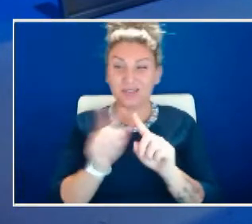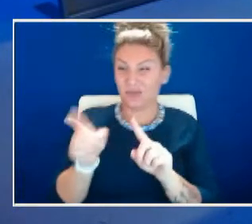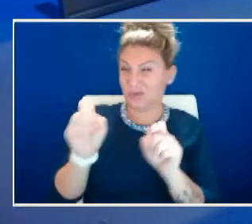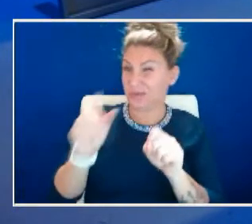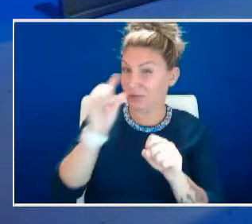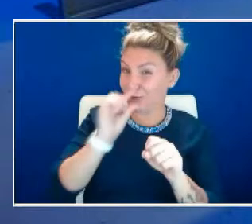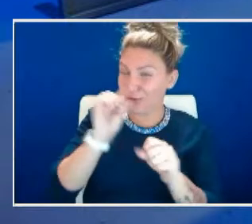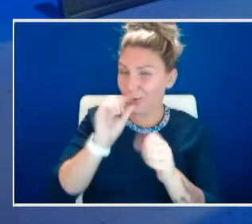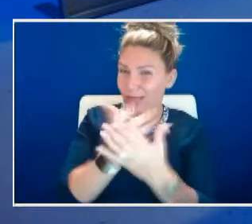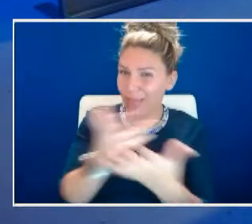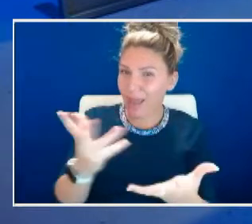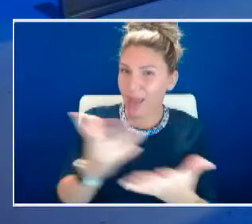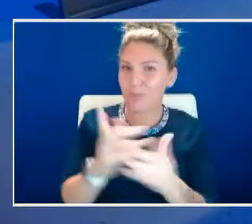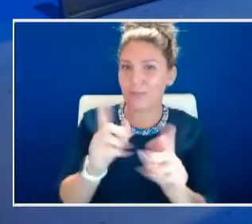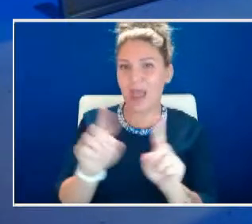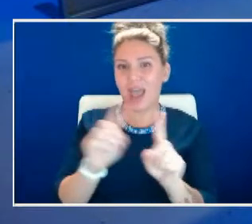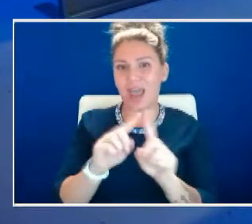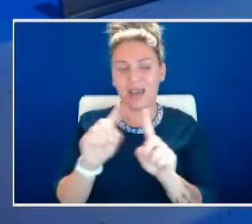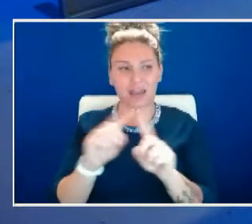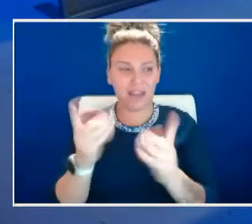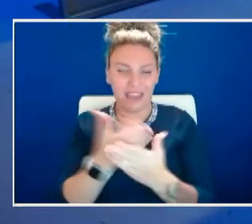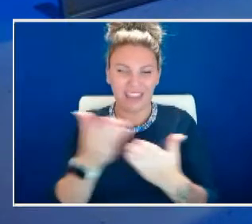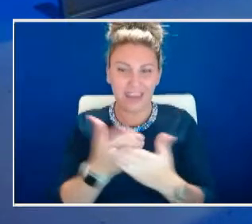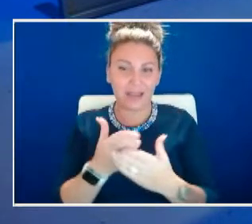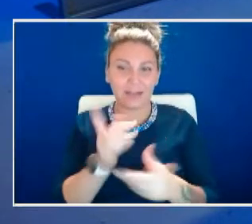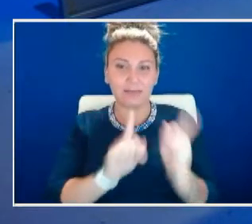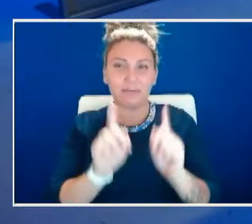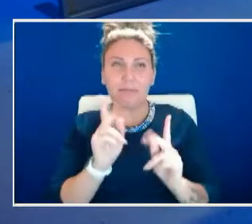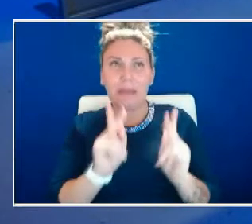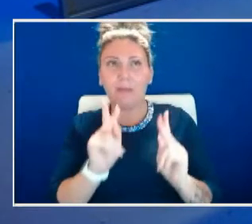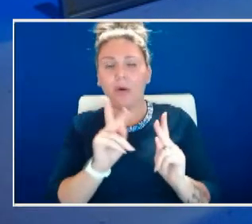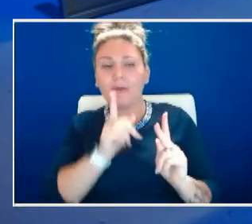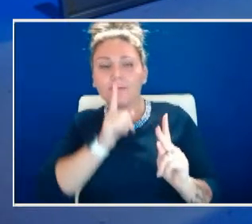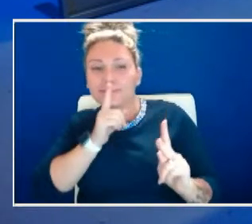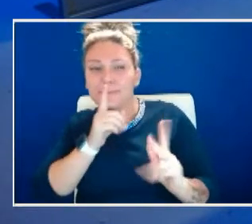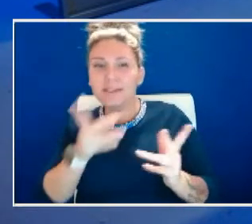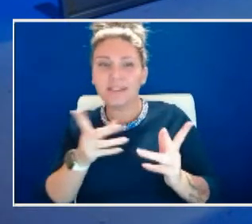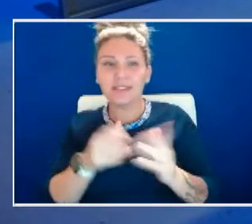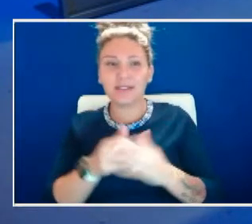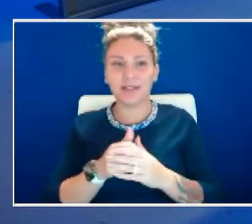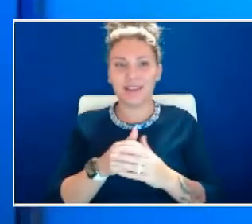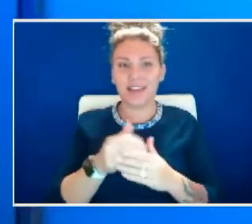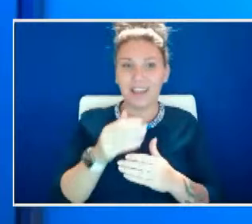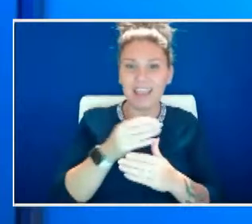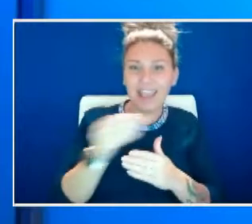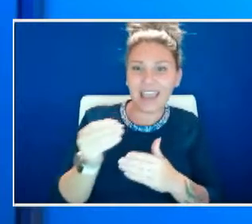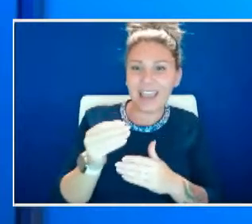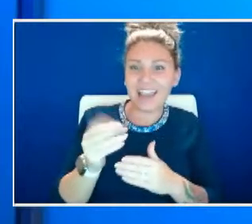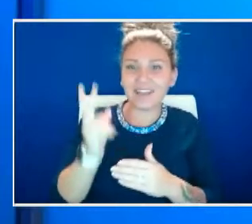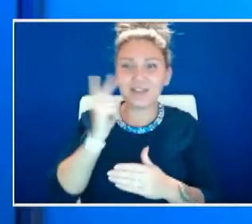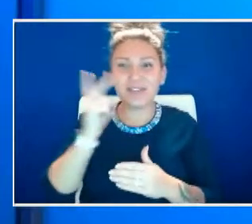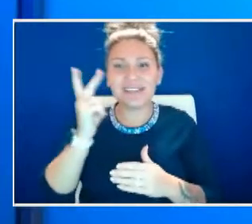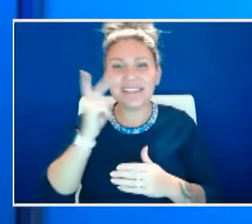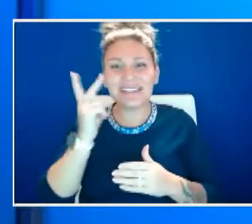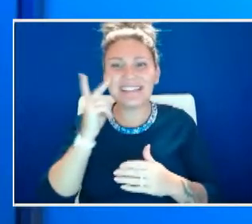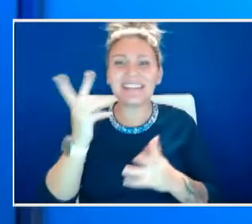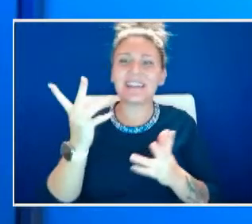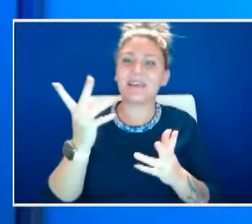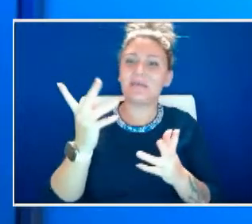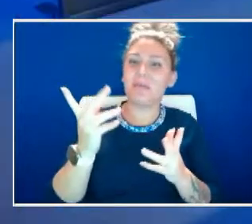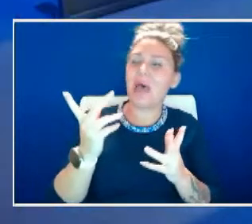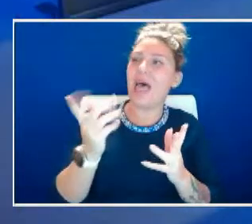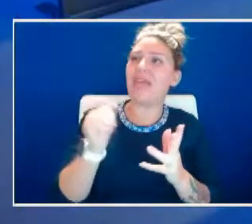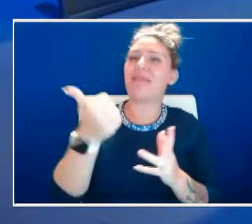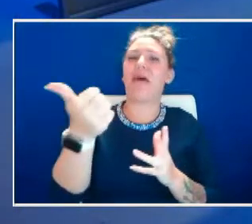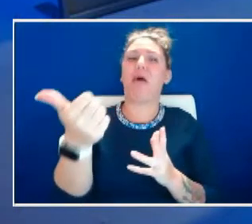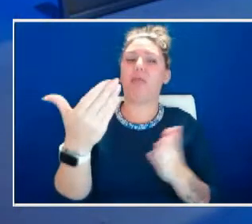the ins and outs, the things that we don't talk about, they're really important. And that someone came through it. You see them on the other side. Exactly. That is what you are